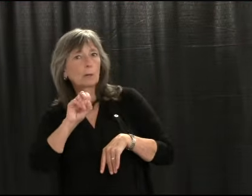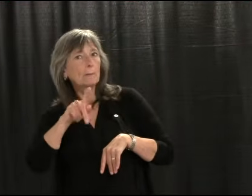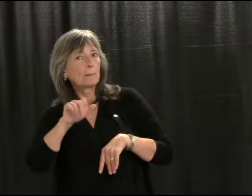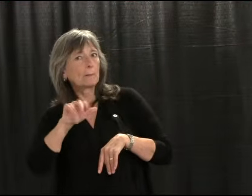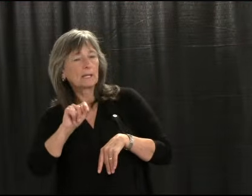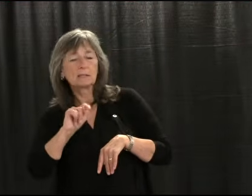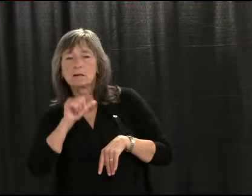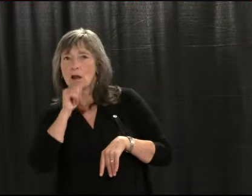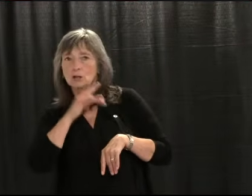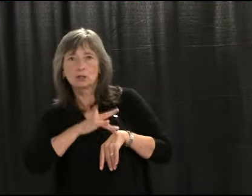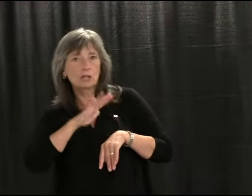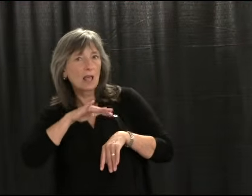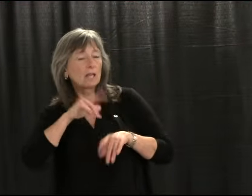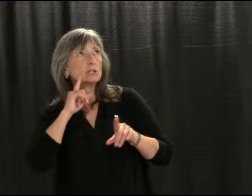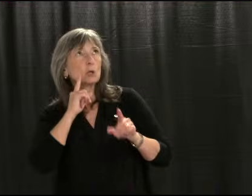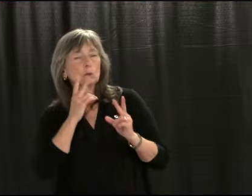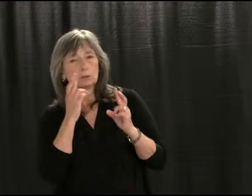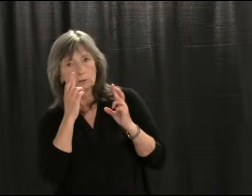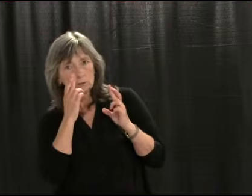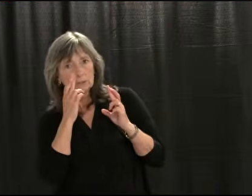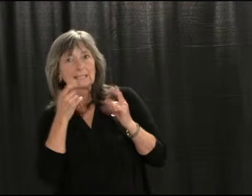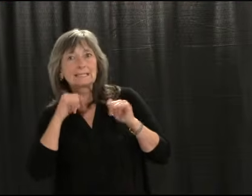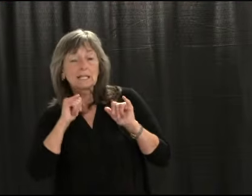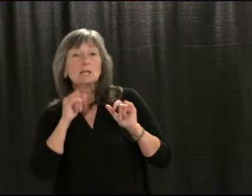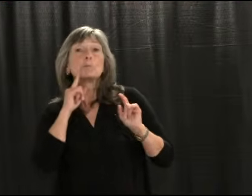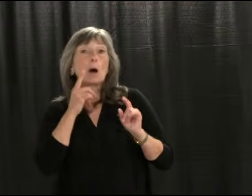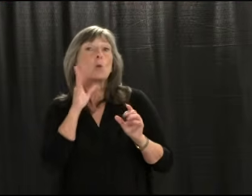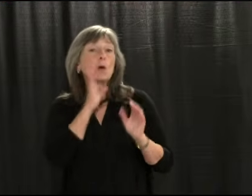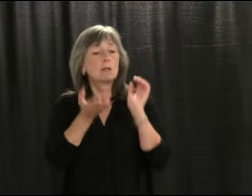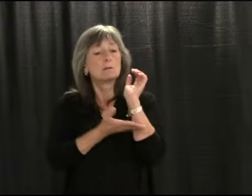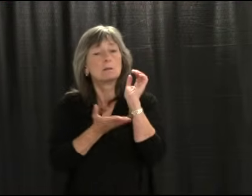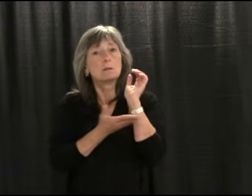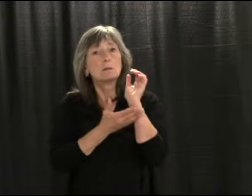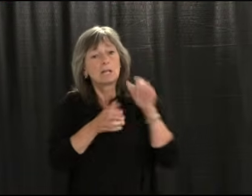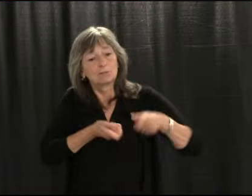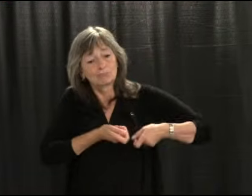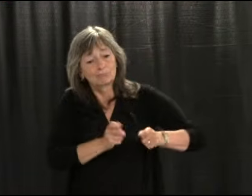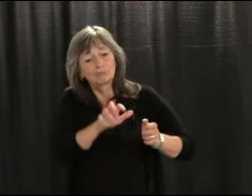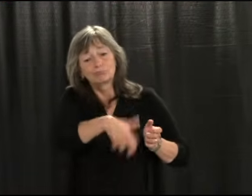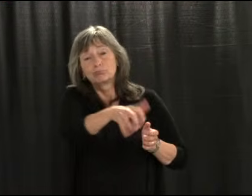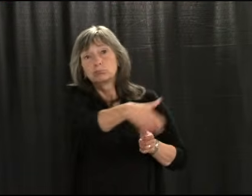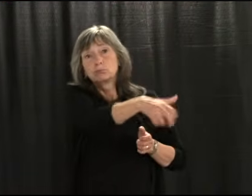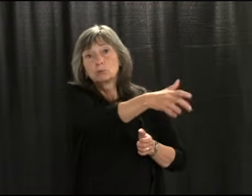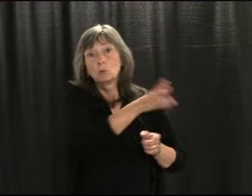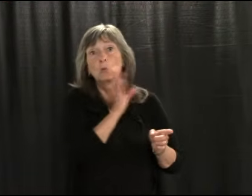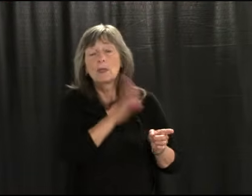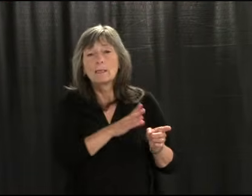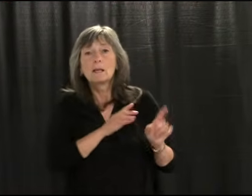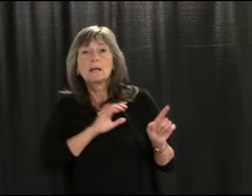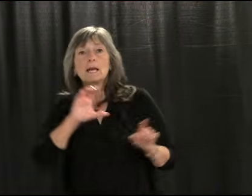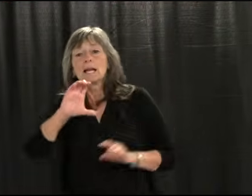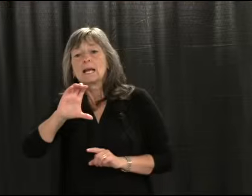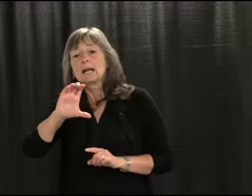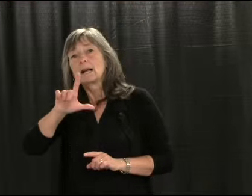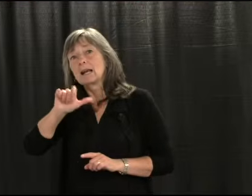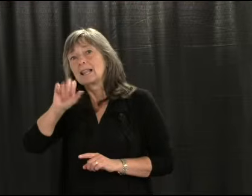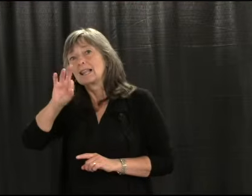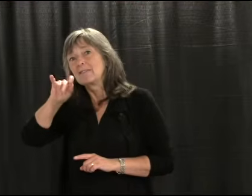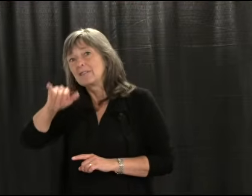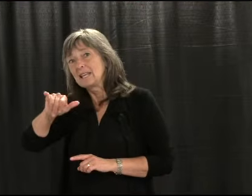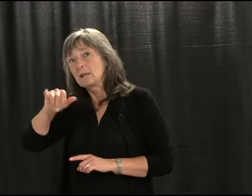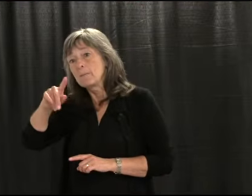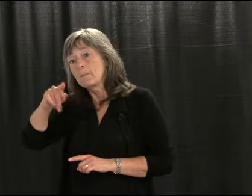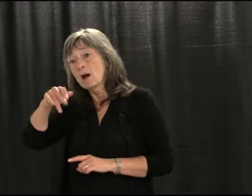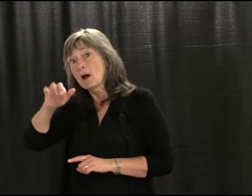continue to count our blessings where we can. A fuel break was partially constructed along the Clifty Pond Road this past week,